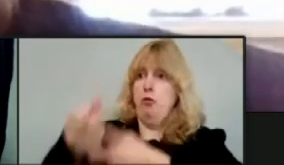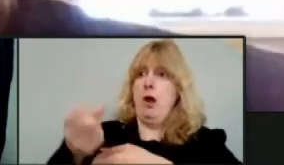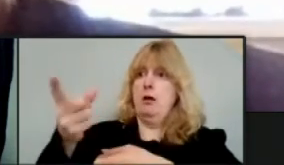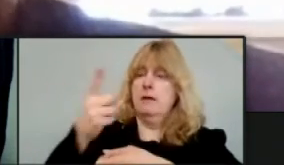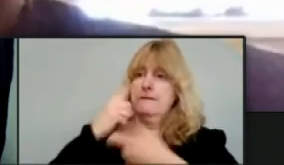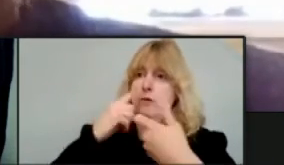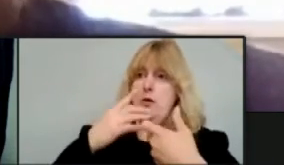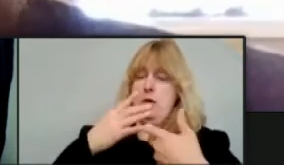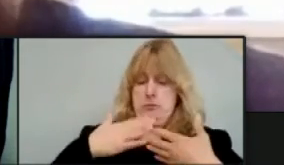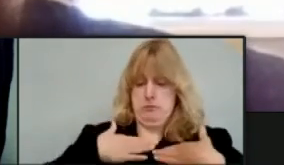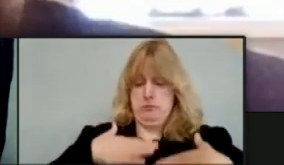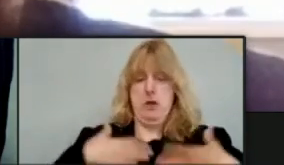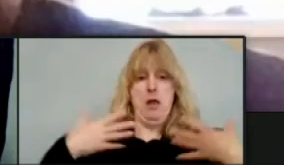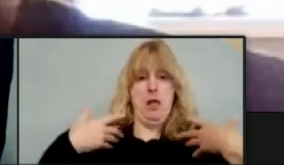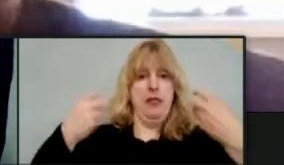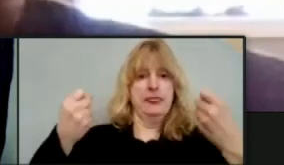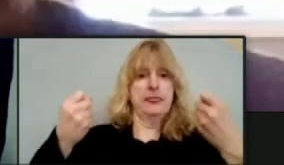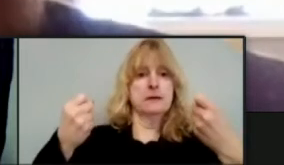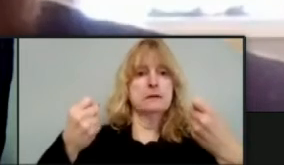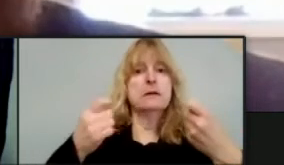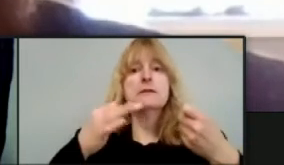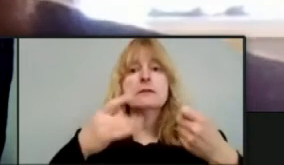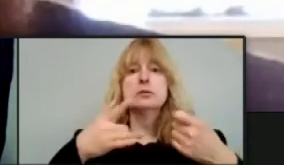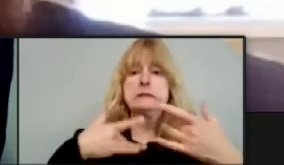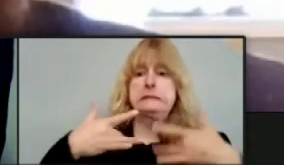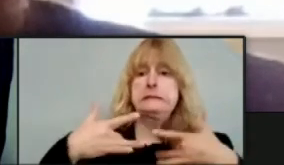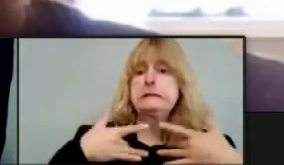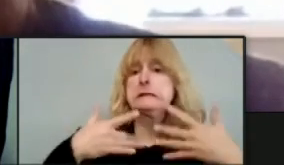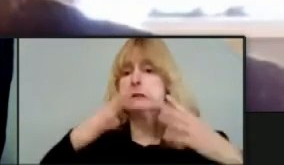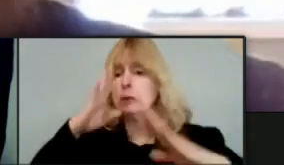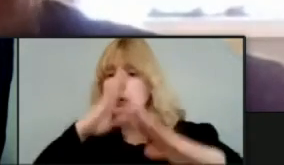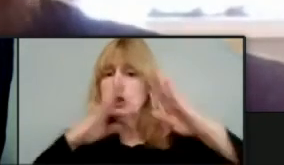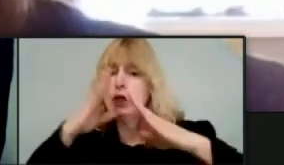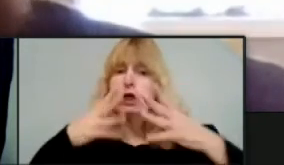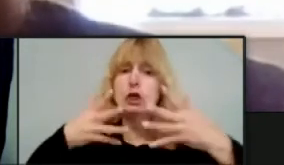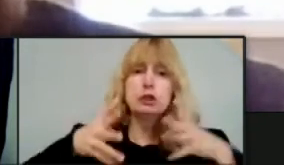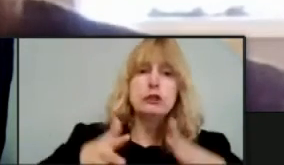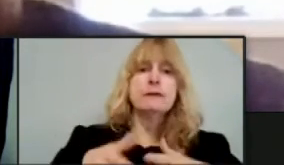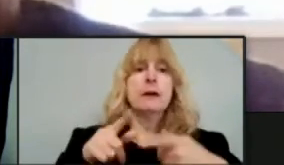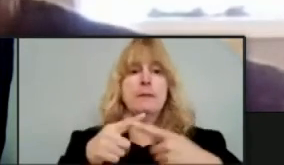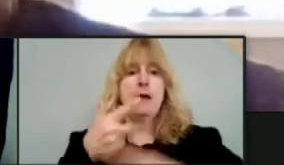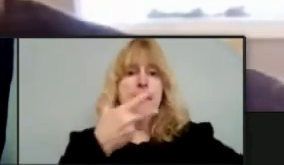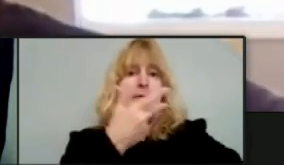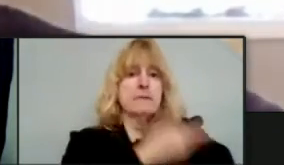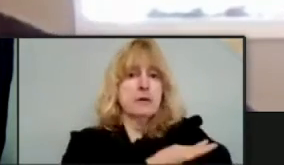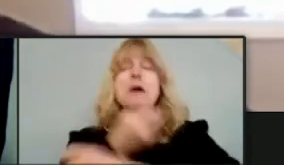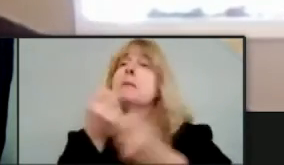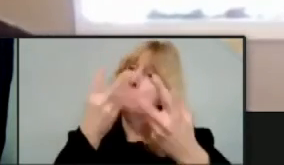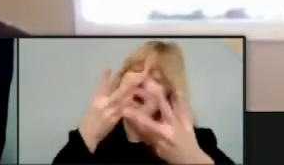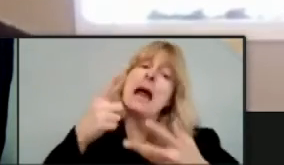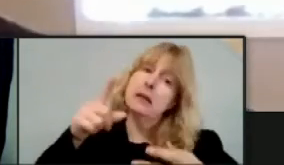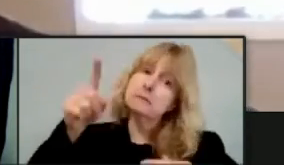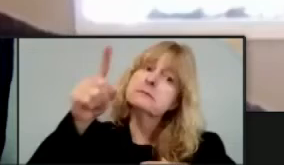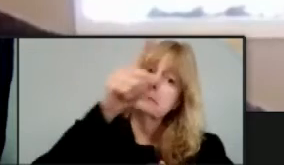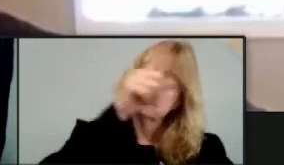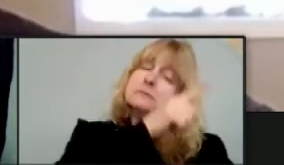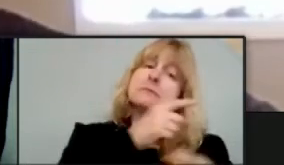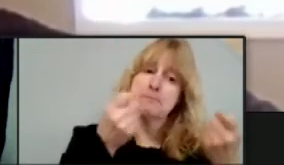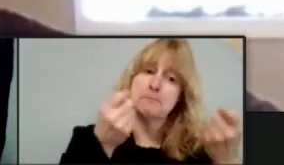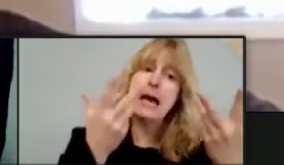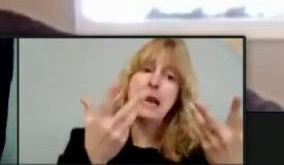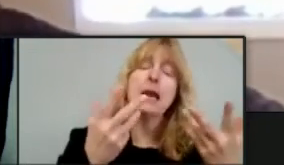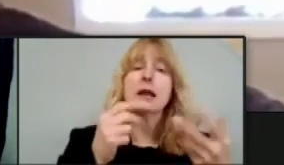information. So if you're concerned about vaccine, which a lot of people are, talk to your healthcare provider. And then secondly, what I would